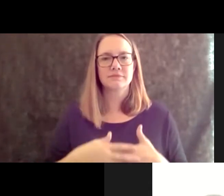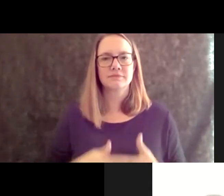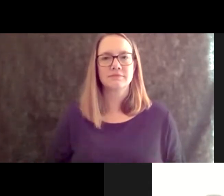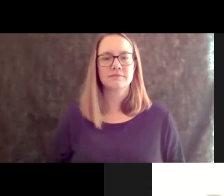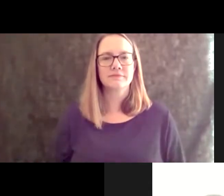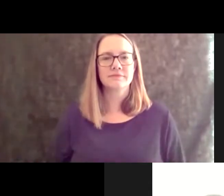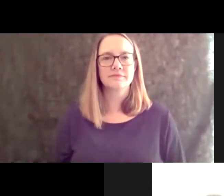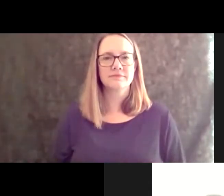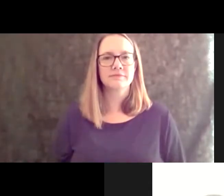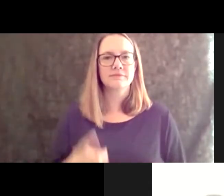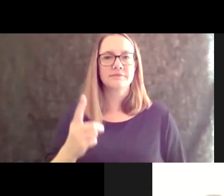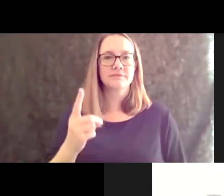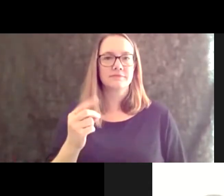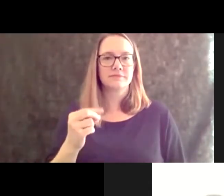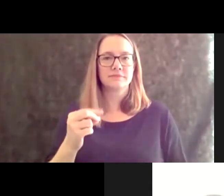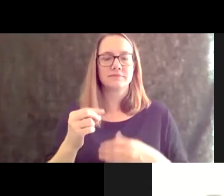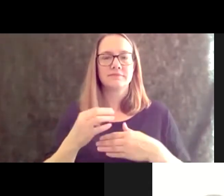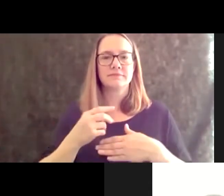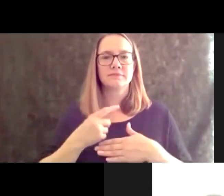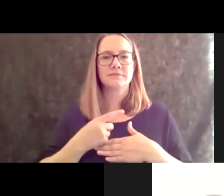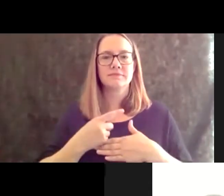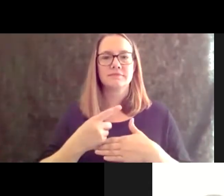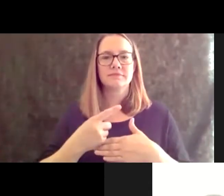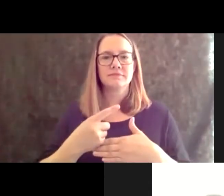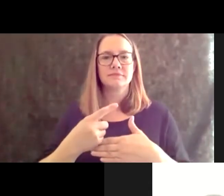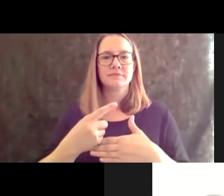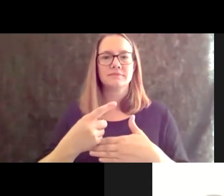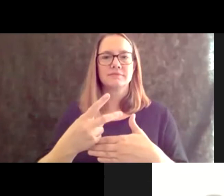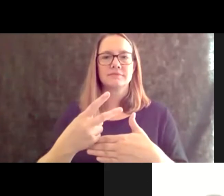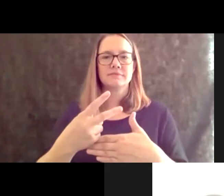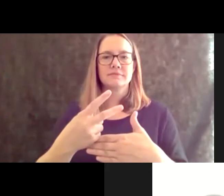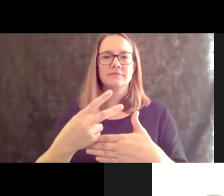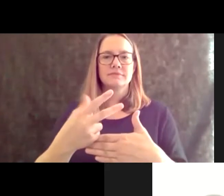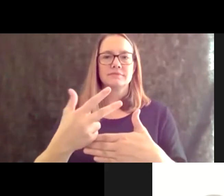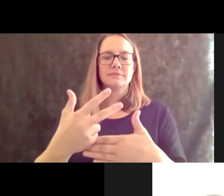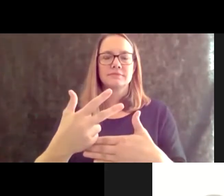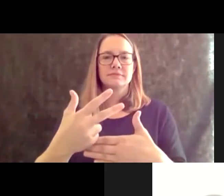One more time, inhale,